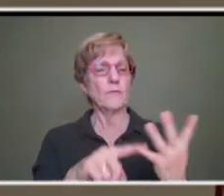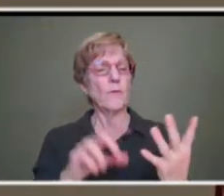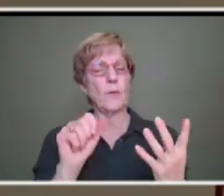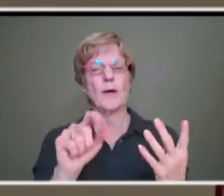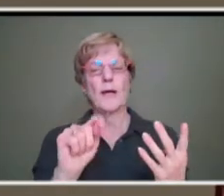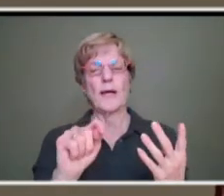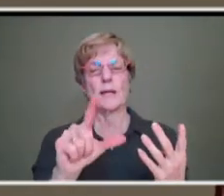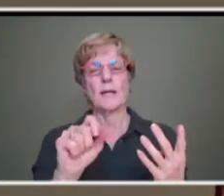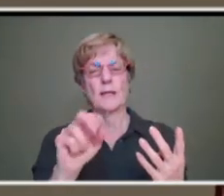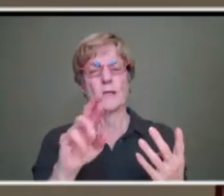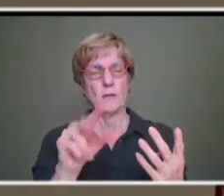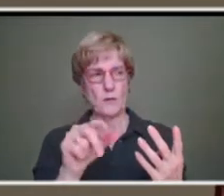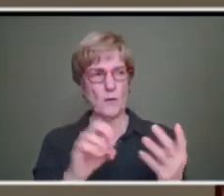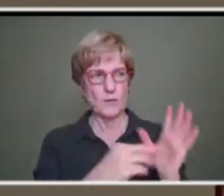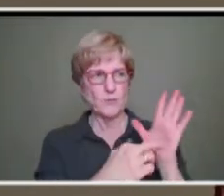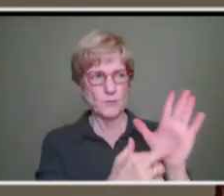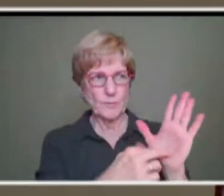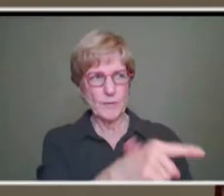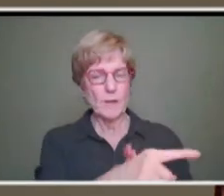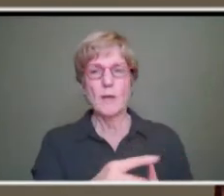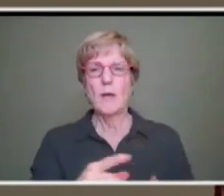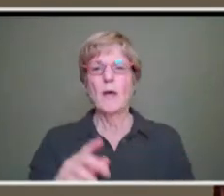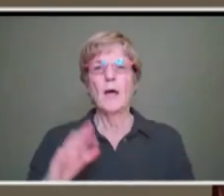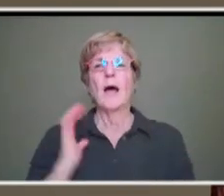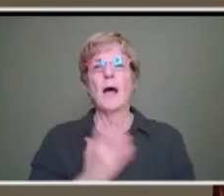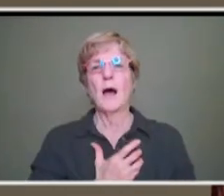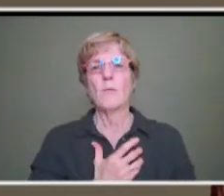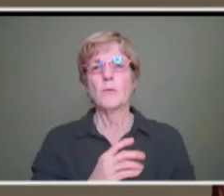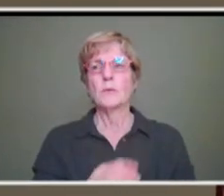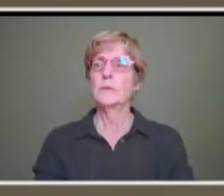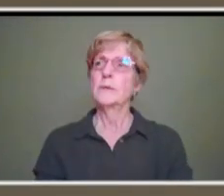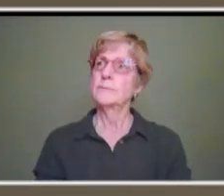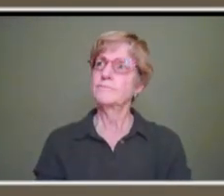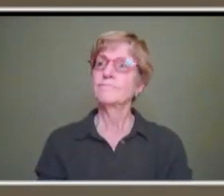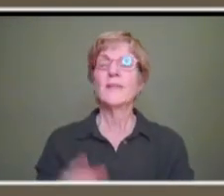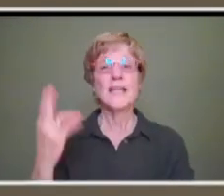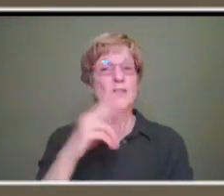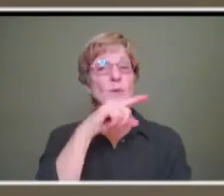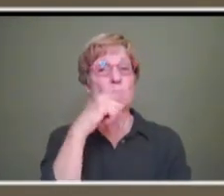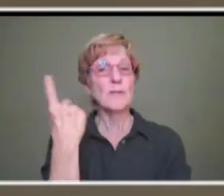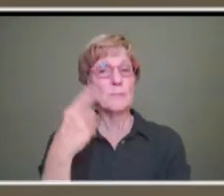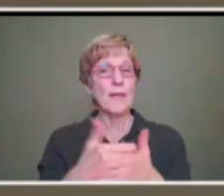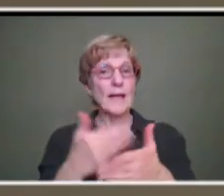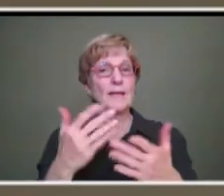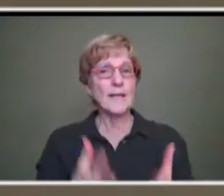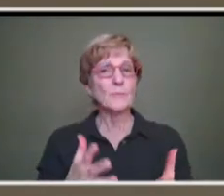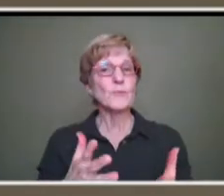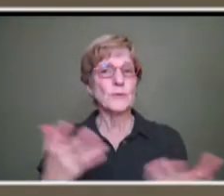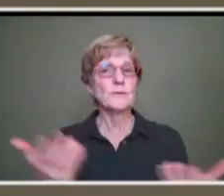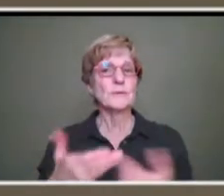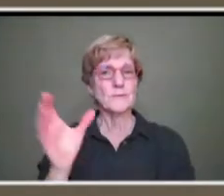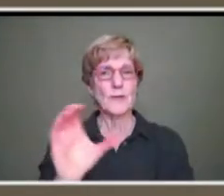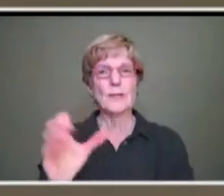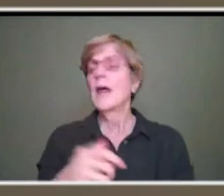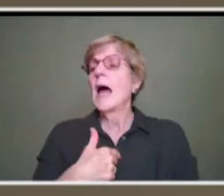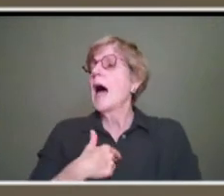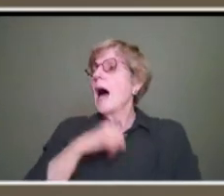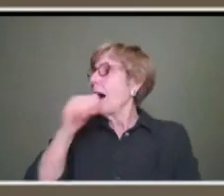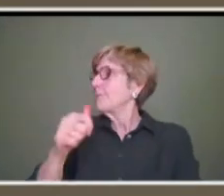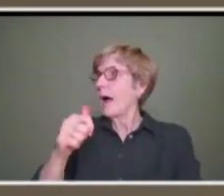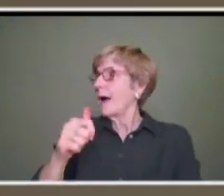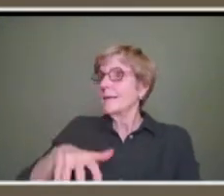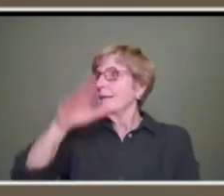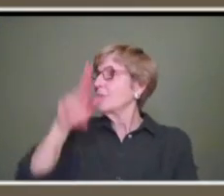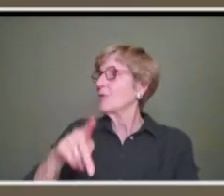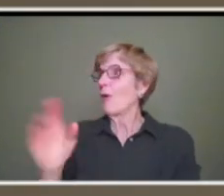know um you know we've lost our historically black neighborhoods in this city and I'm not you know I'm not even from Charlotte